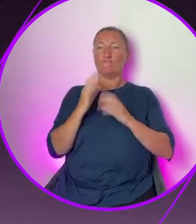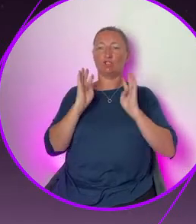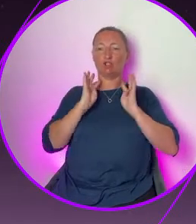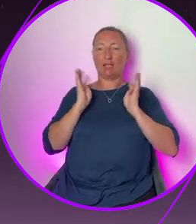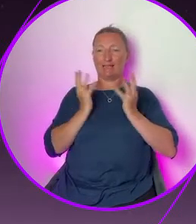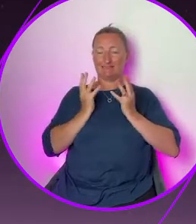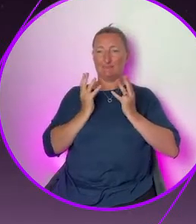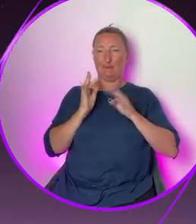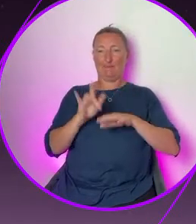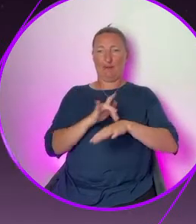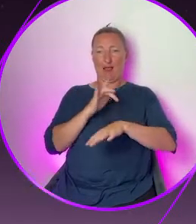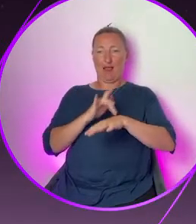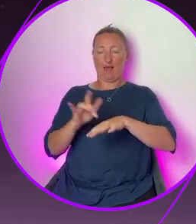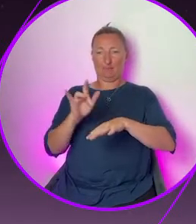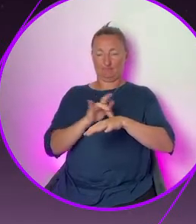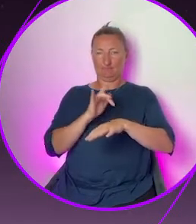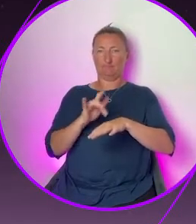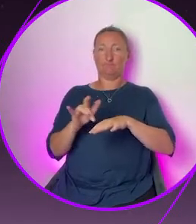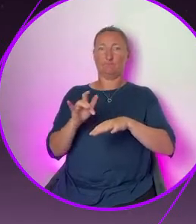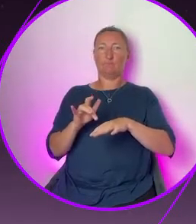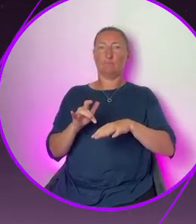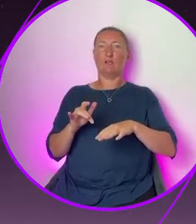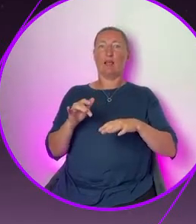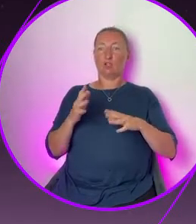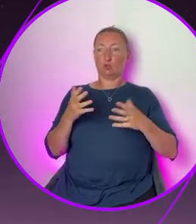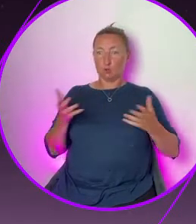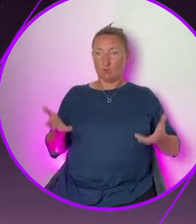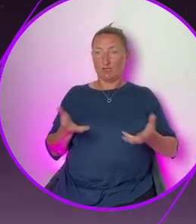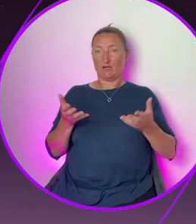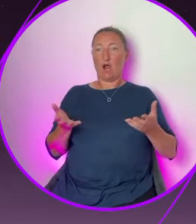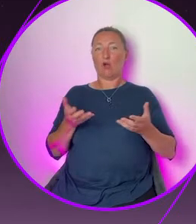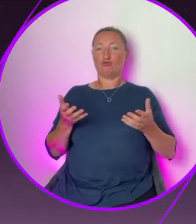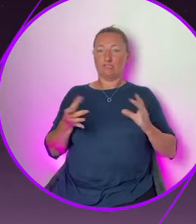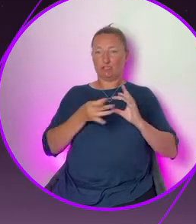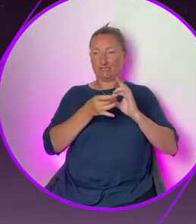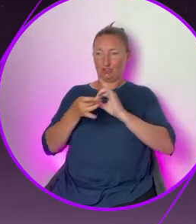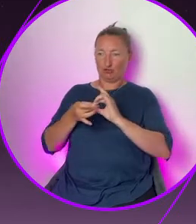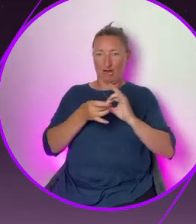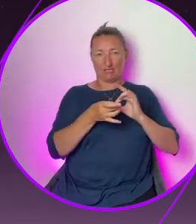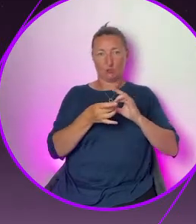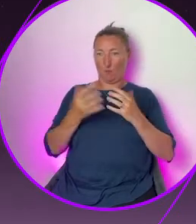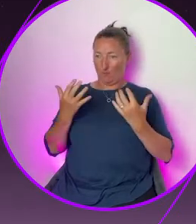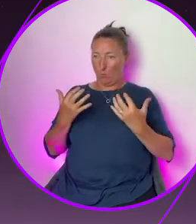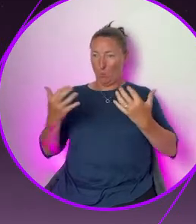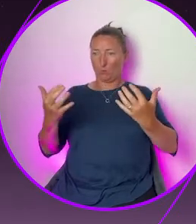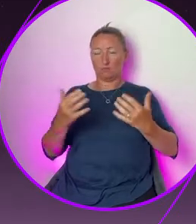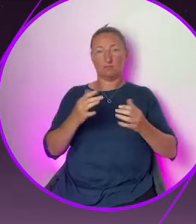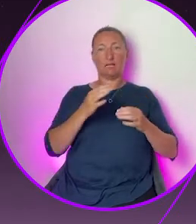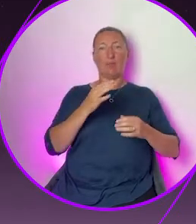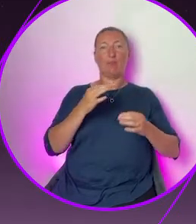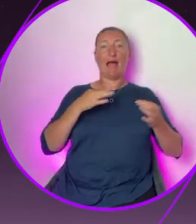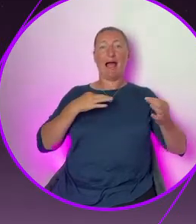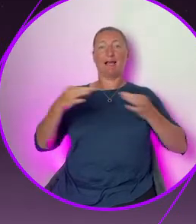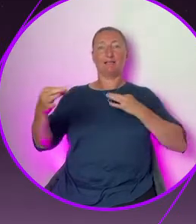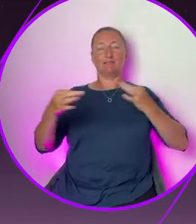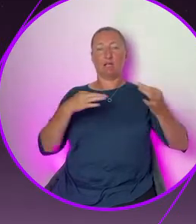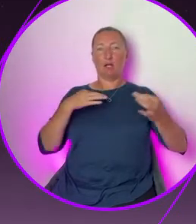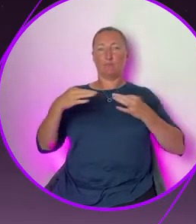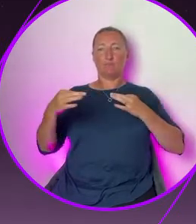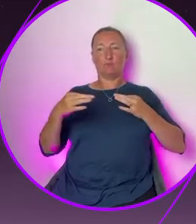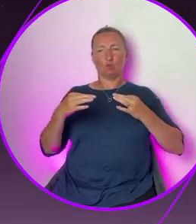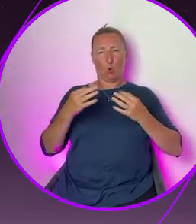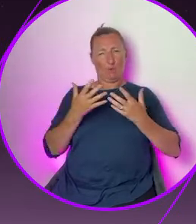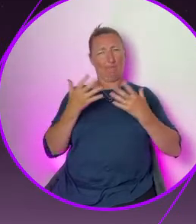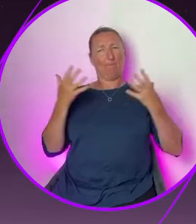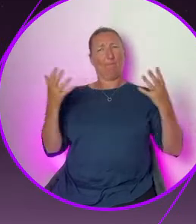theatre technology to create a shared experience between audiences, performers and actors. So the project was a result of a major piece of R&D